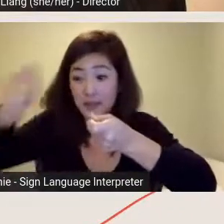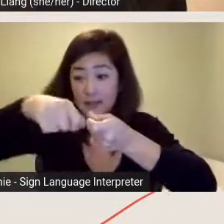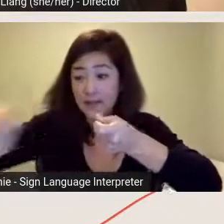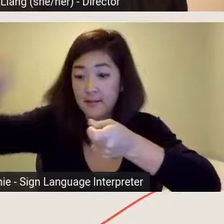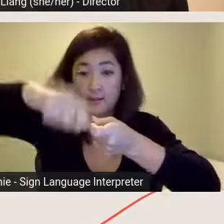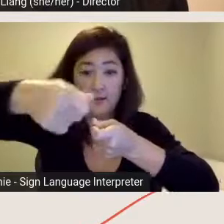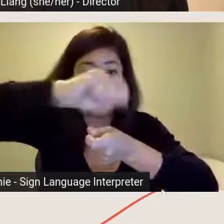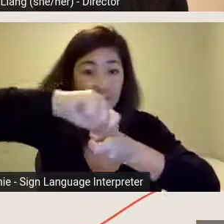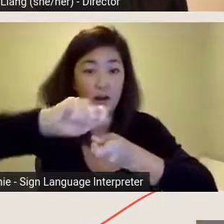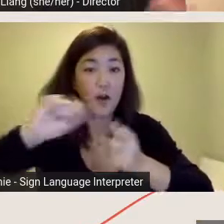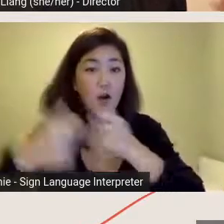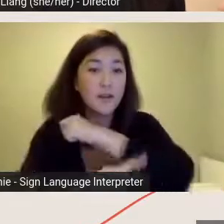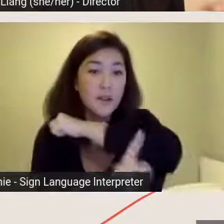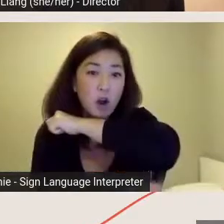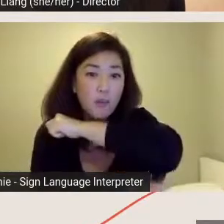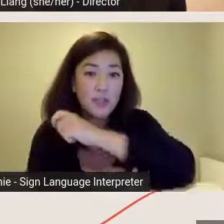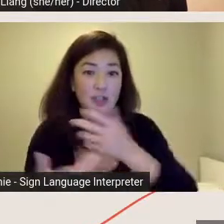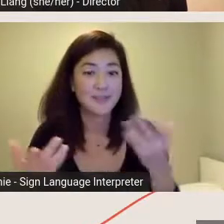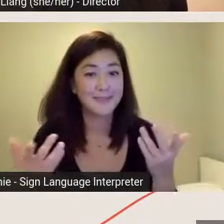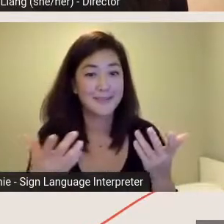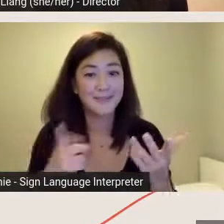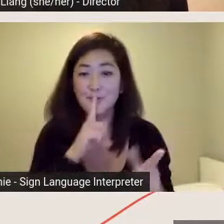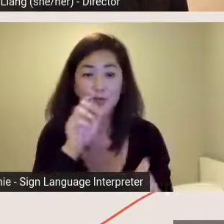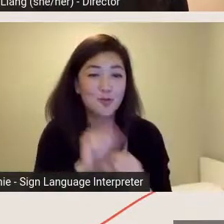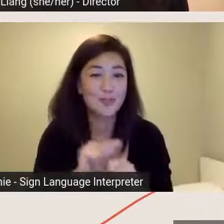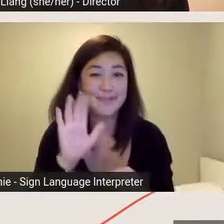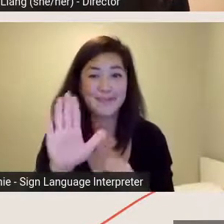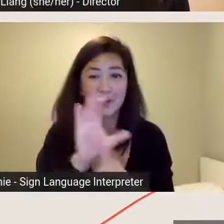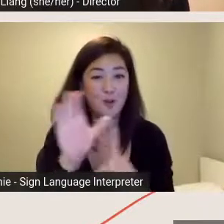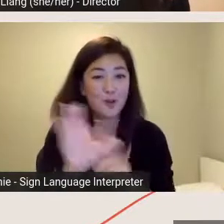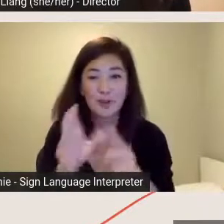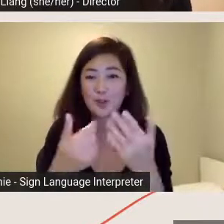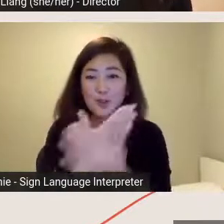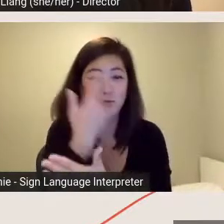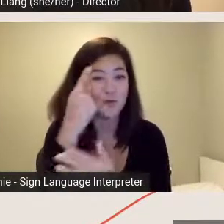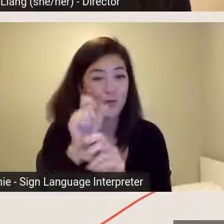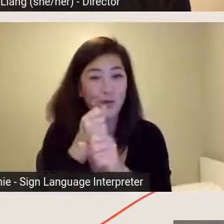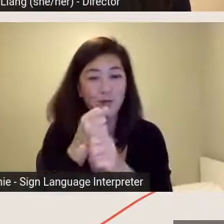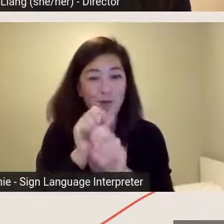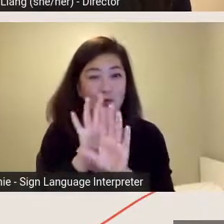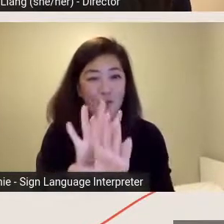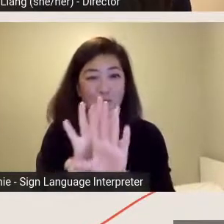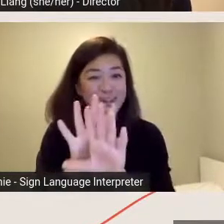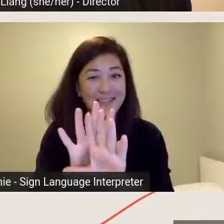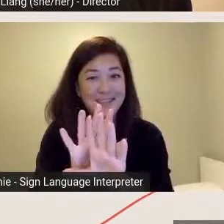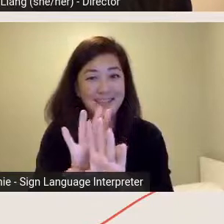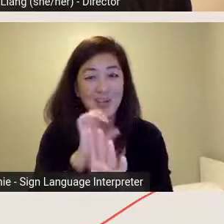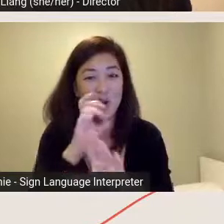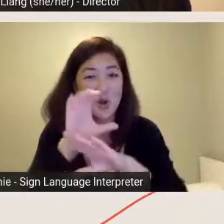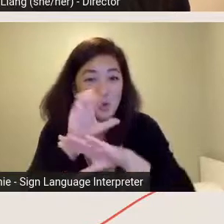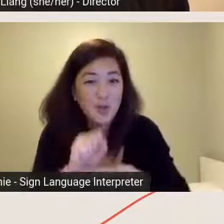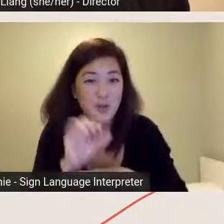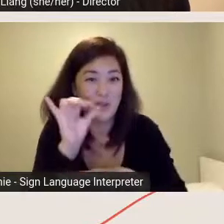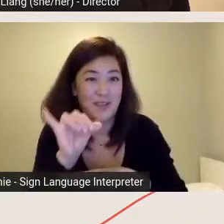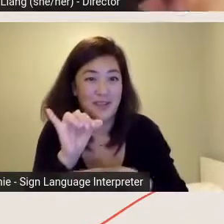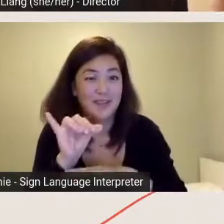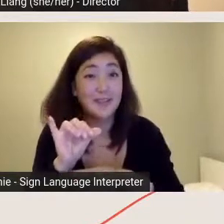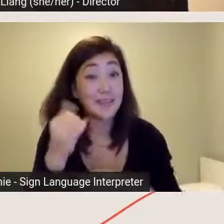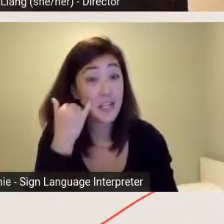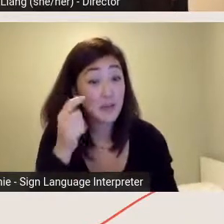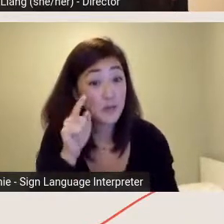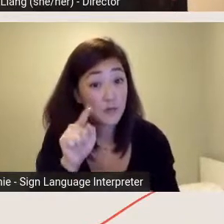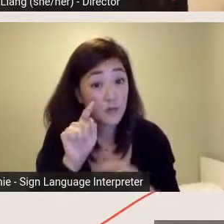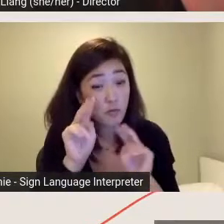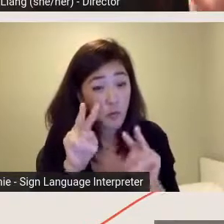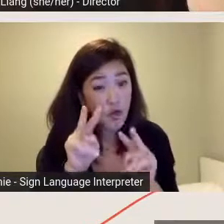the approach to the organizing was very new and very different. And so, you know, I think, you know, if you watch the film for the fourth